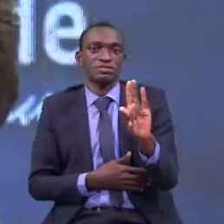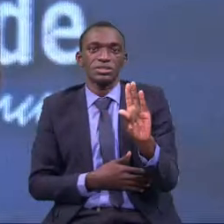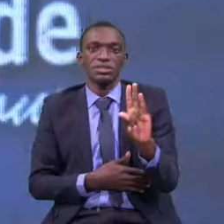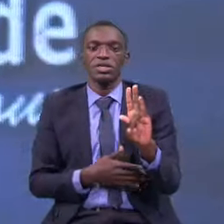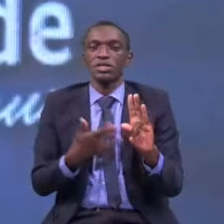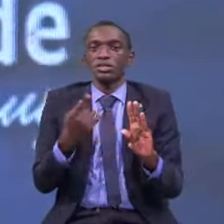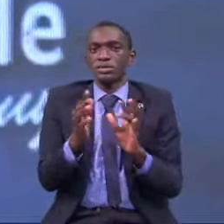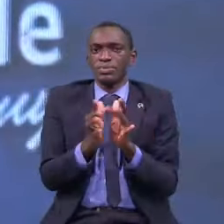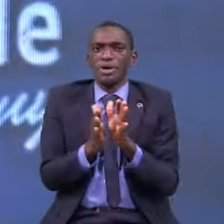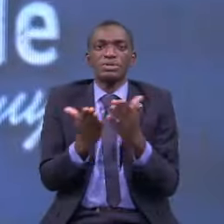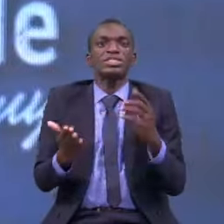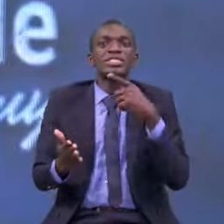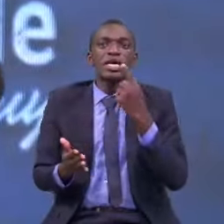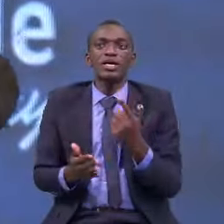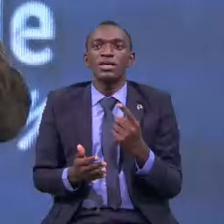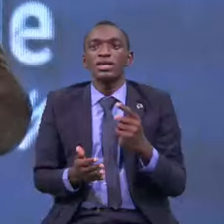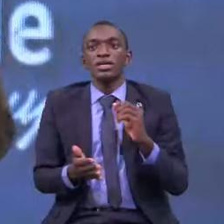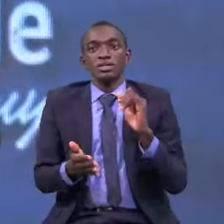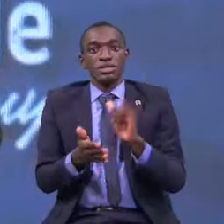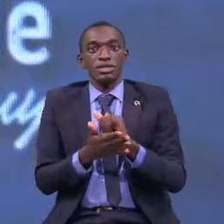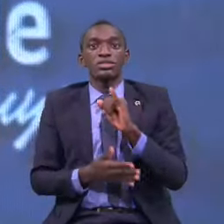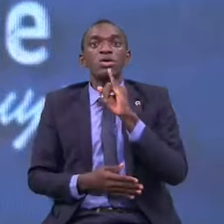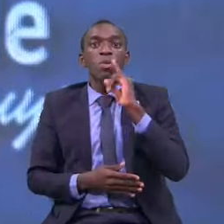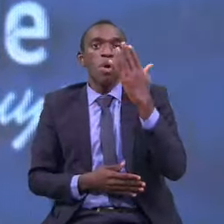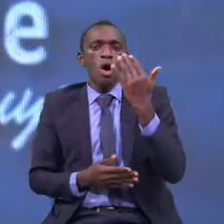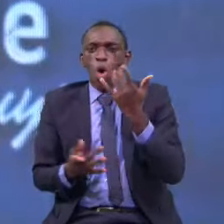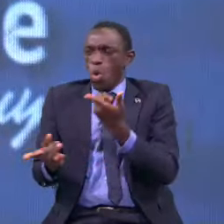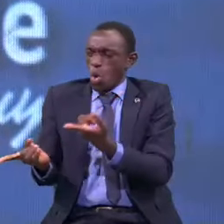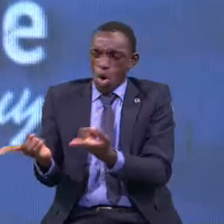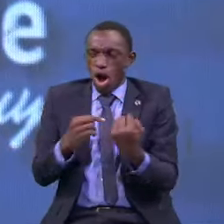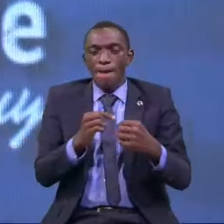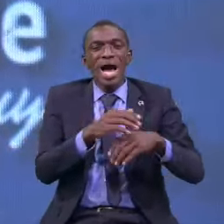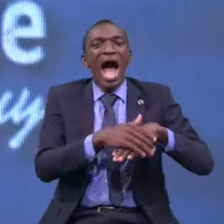Wherefore come out from among them.